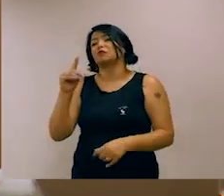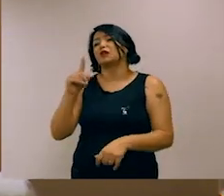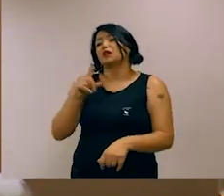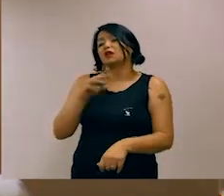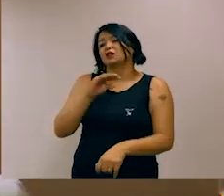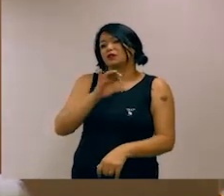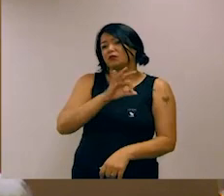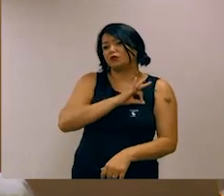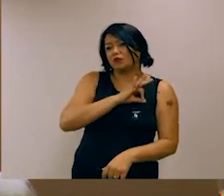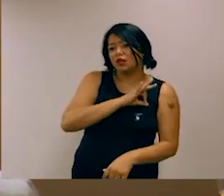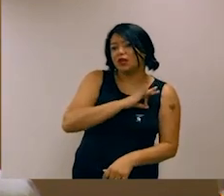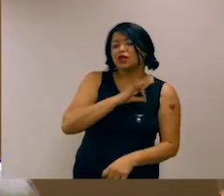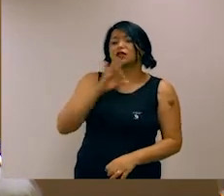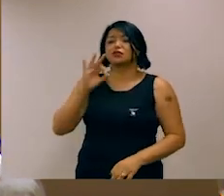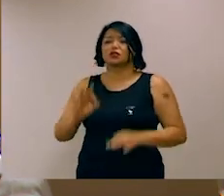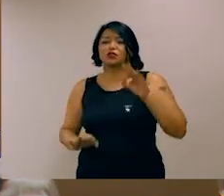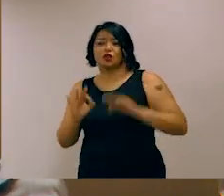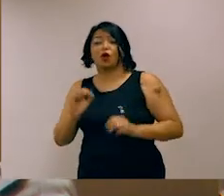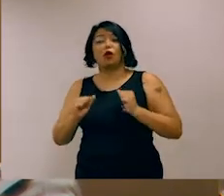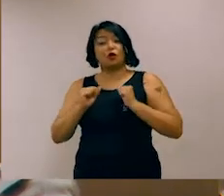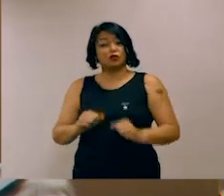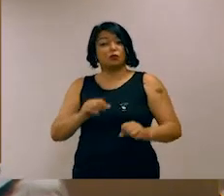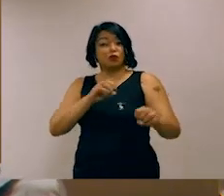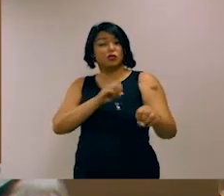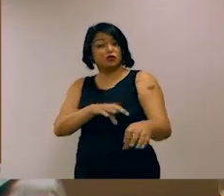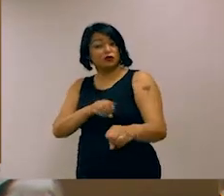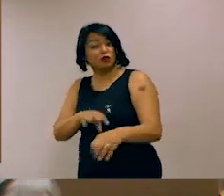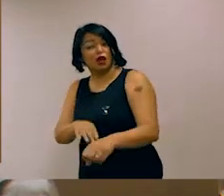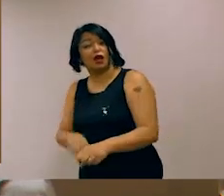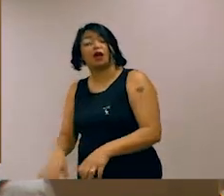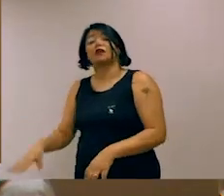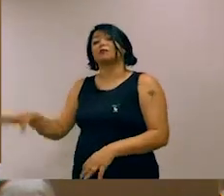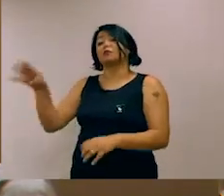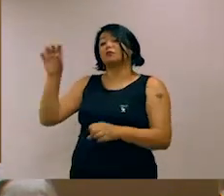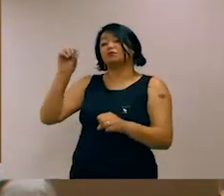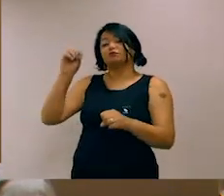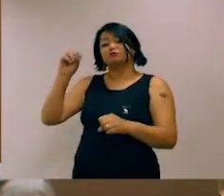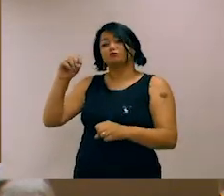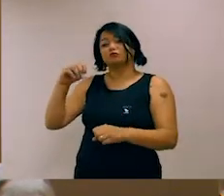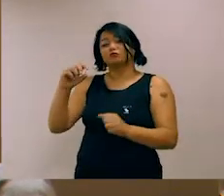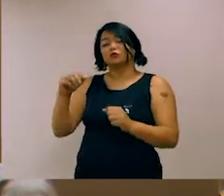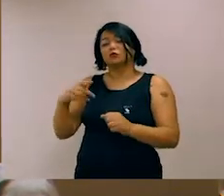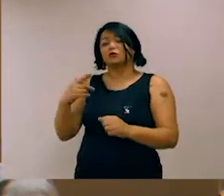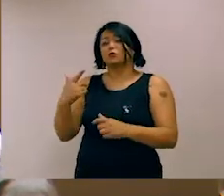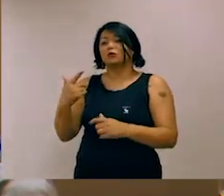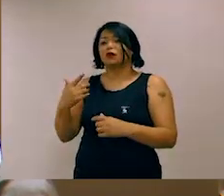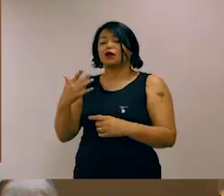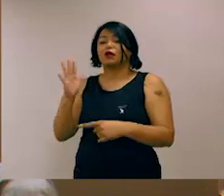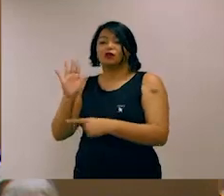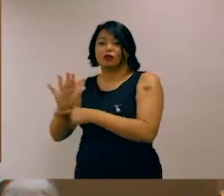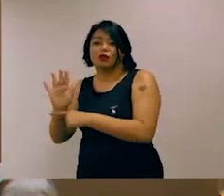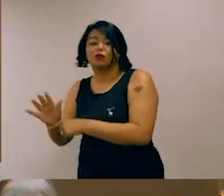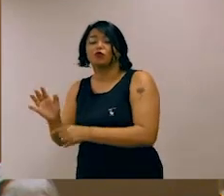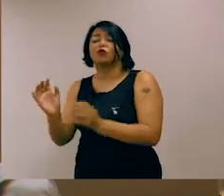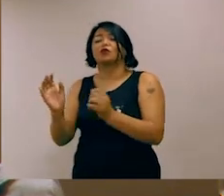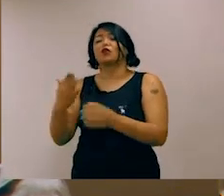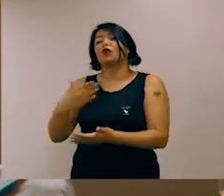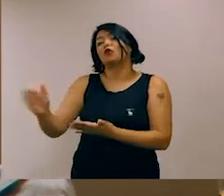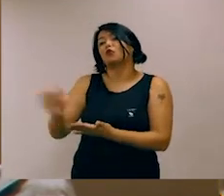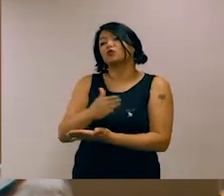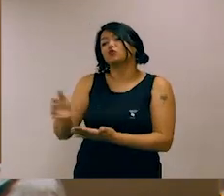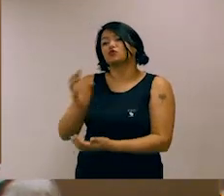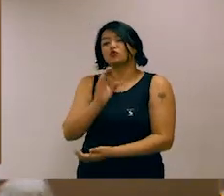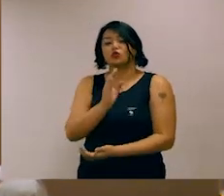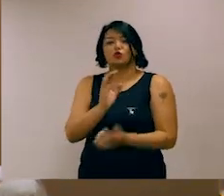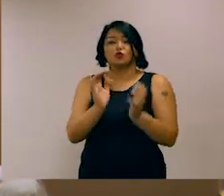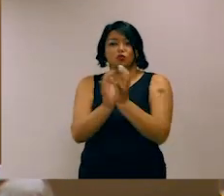we do is always focused on giving people what they need in order to change their behavior in a